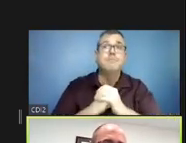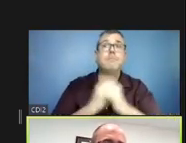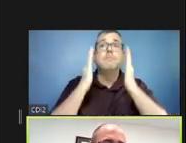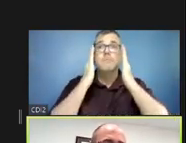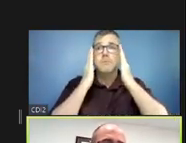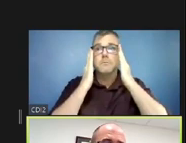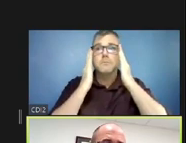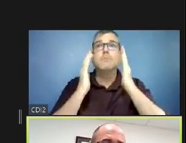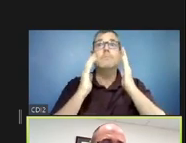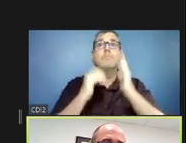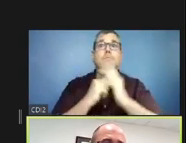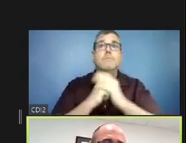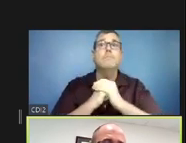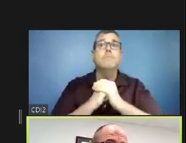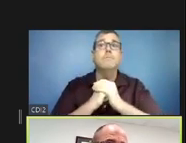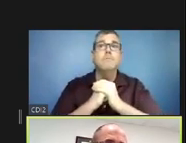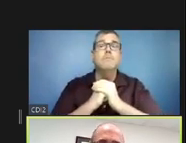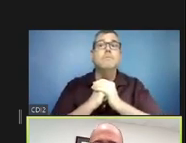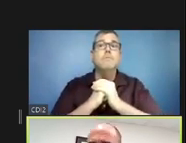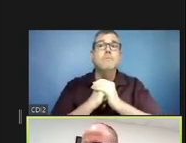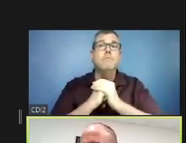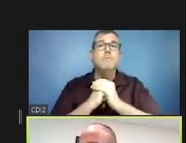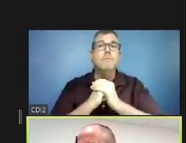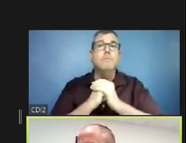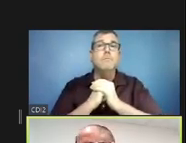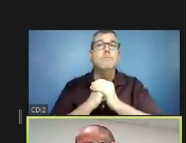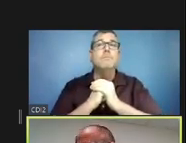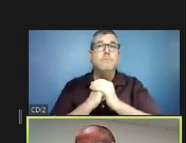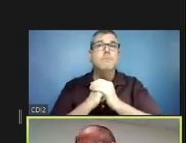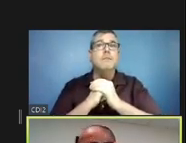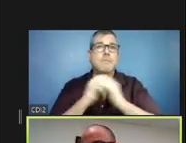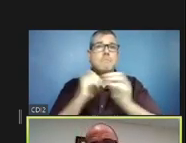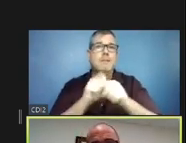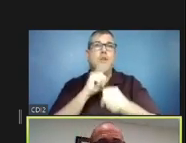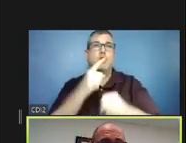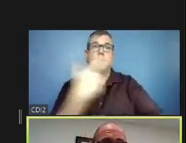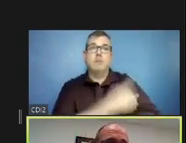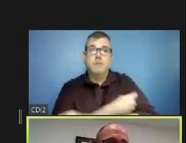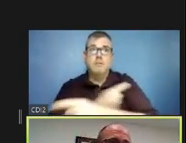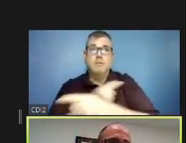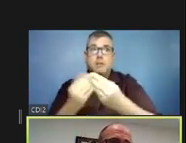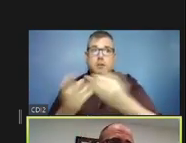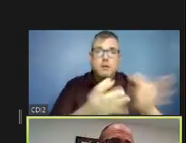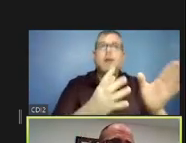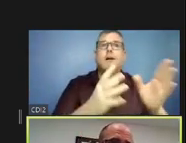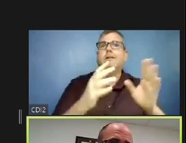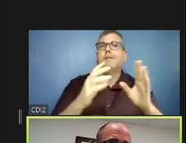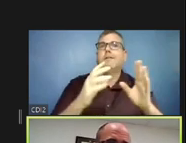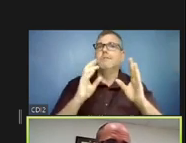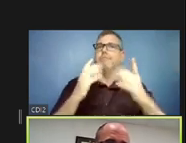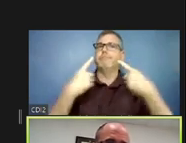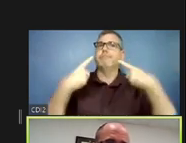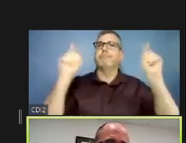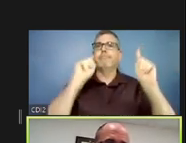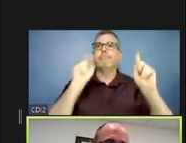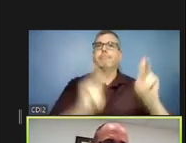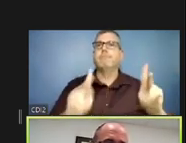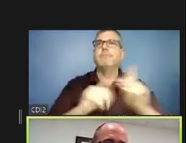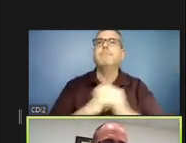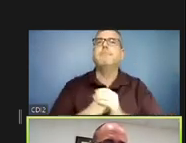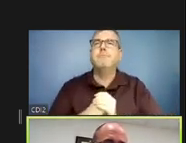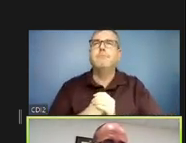and frankly, what we've been seeing in Marin is we've been seeing pretty favorable results. We've